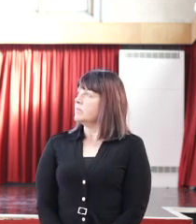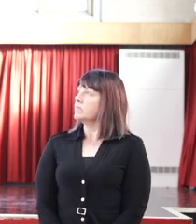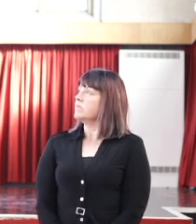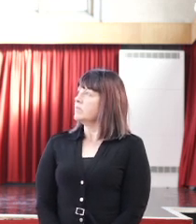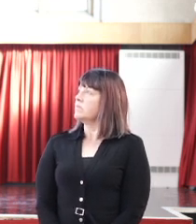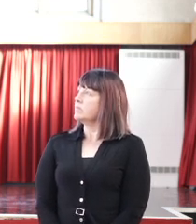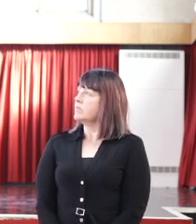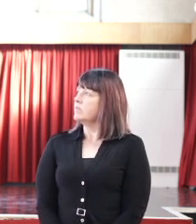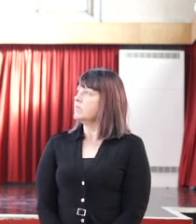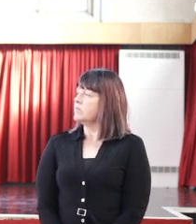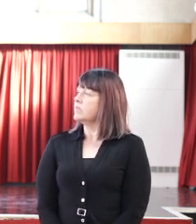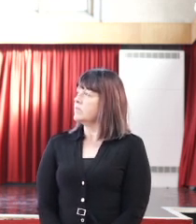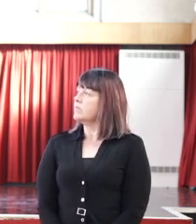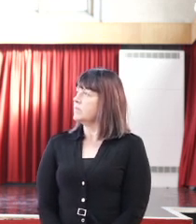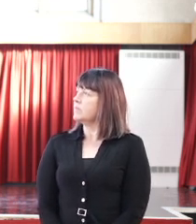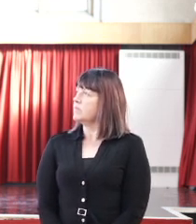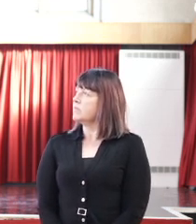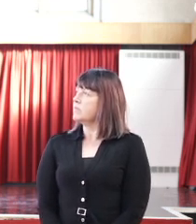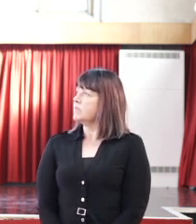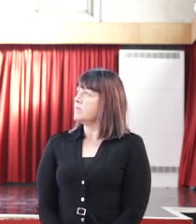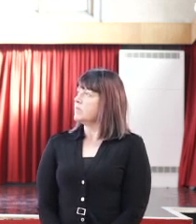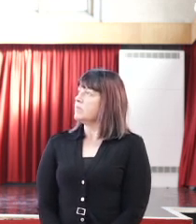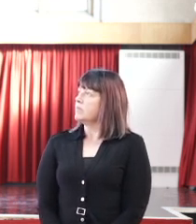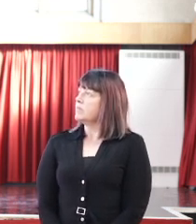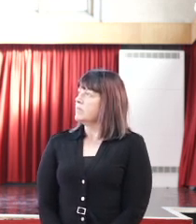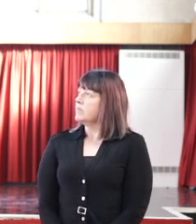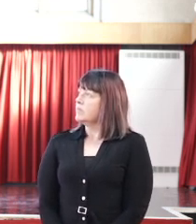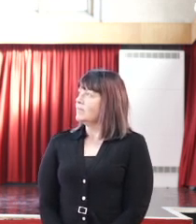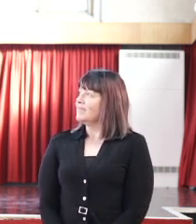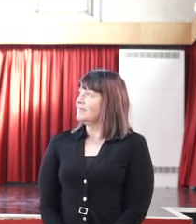And the deaf community itself is very, very small.